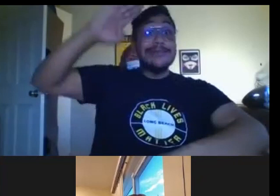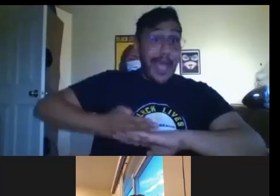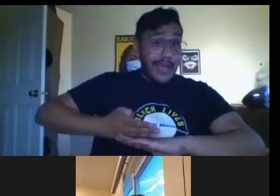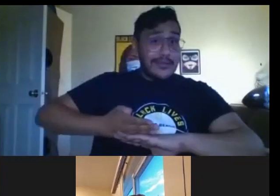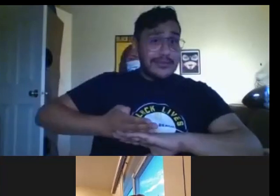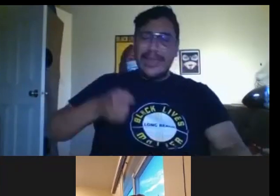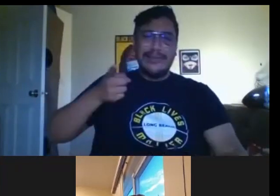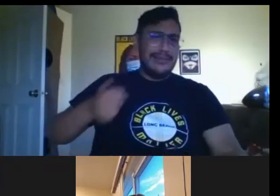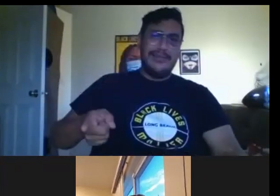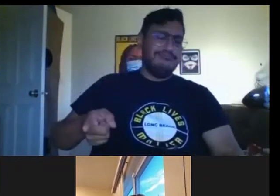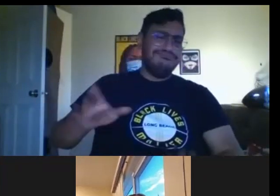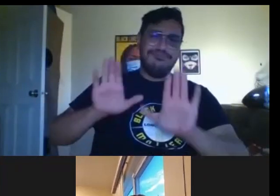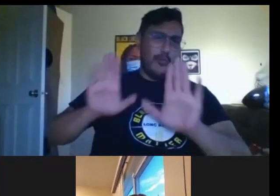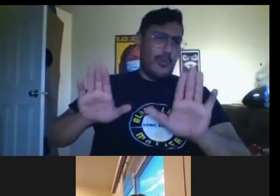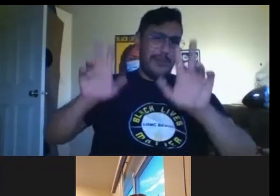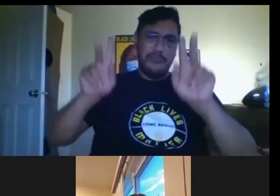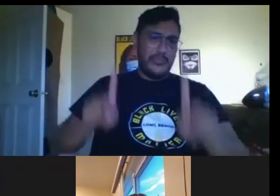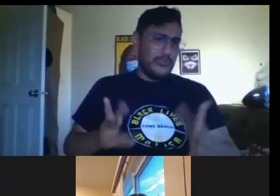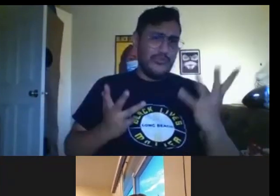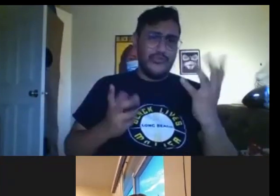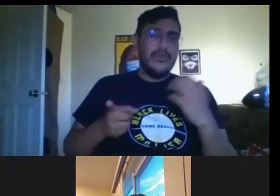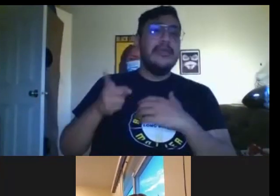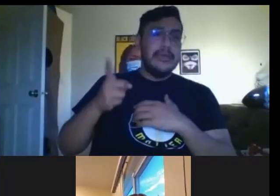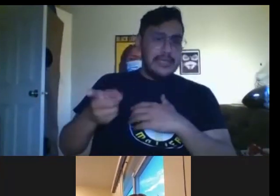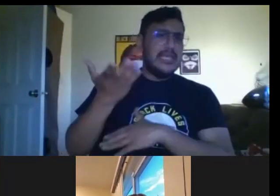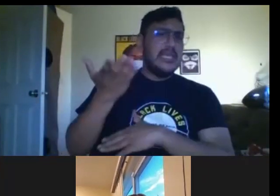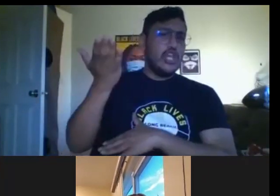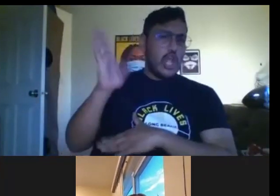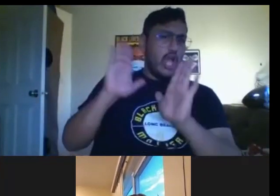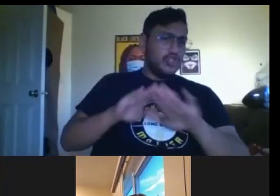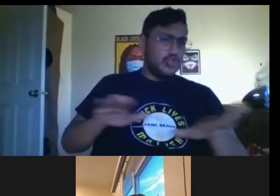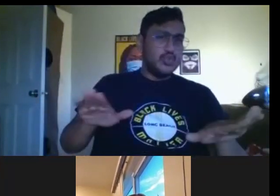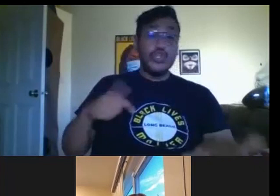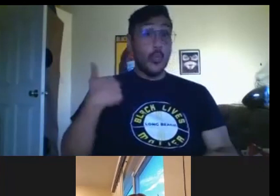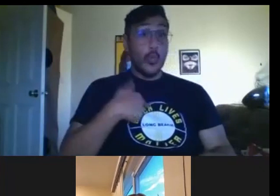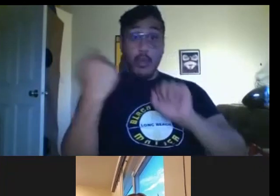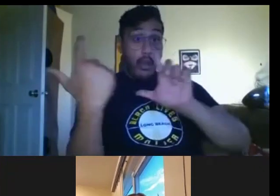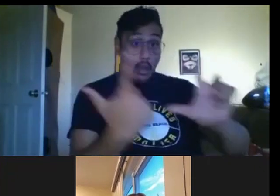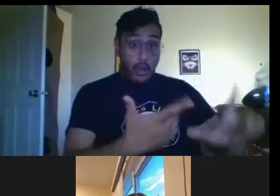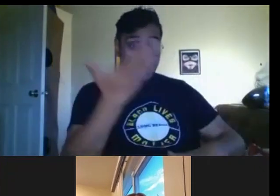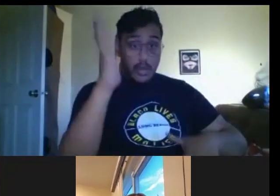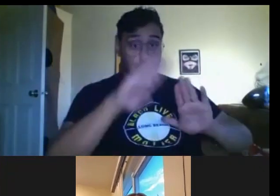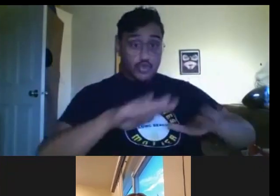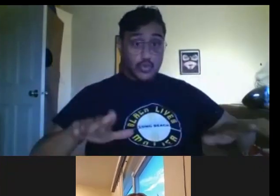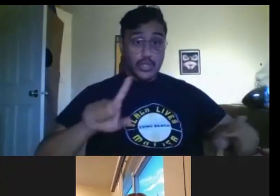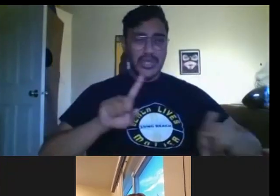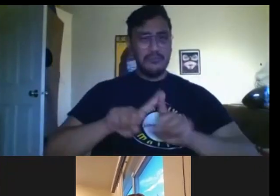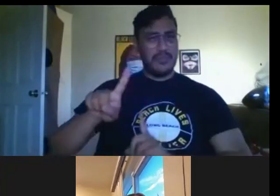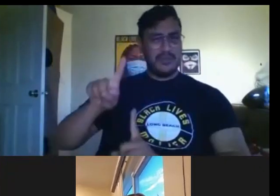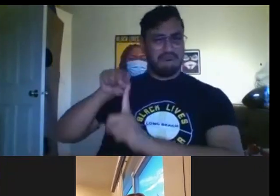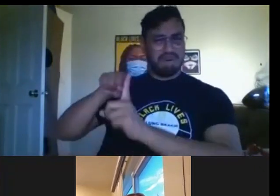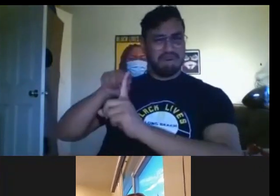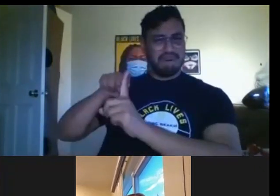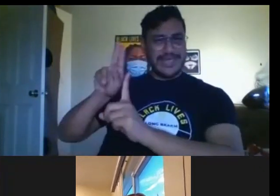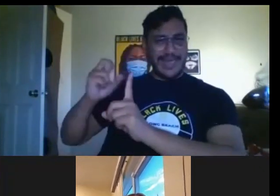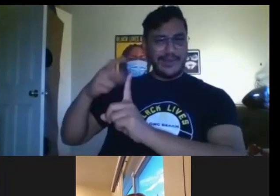meet. He's definitely God's child. We're all God's children, but there was something very special about Kenneth.